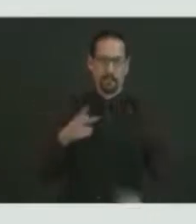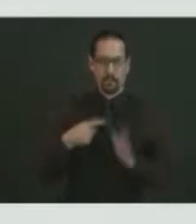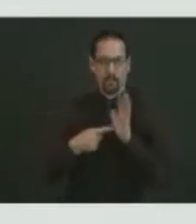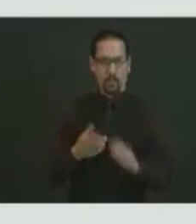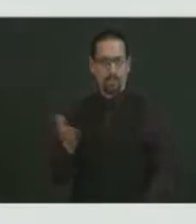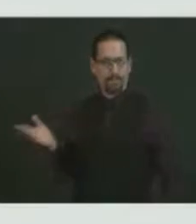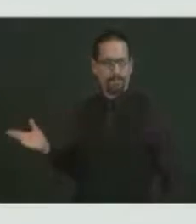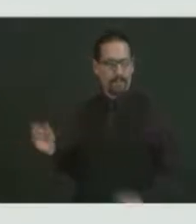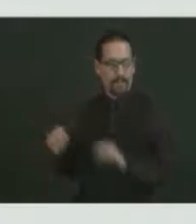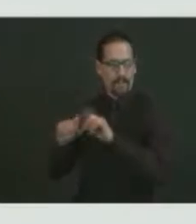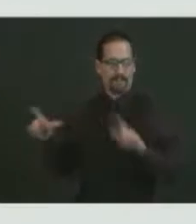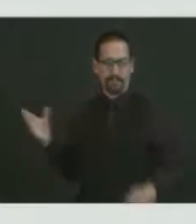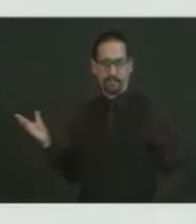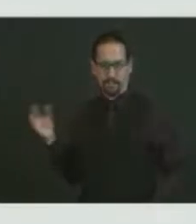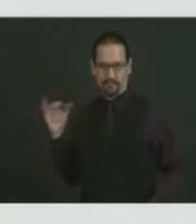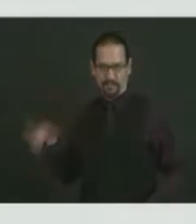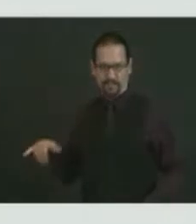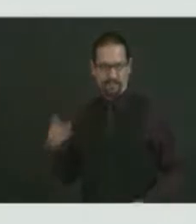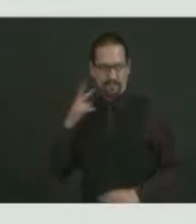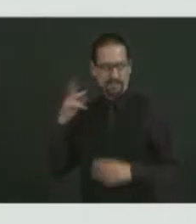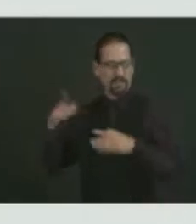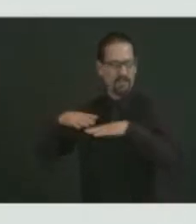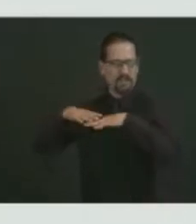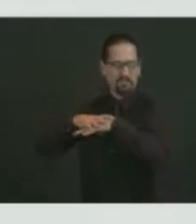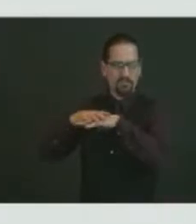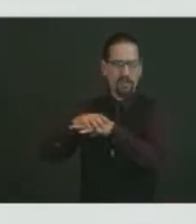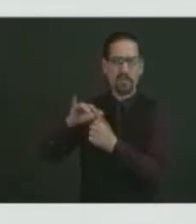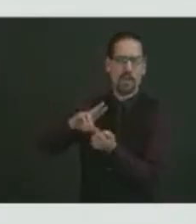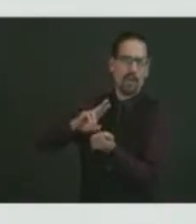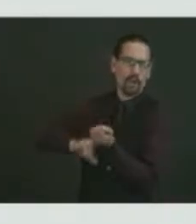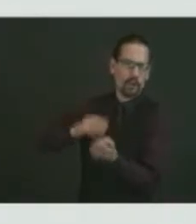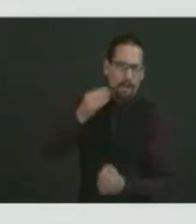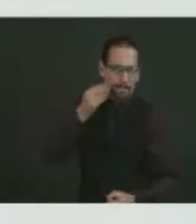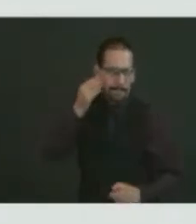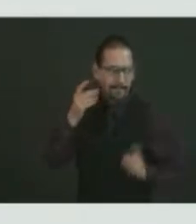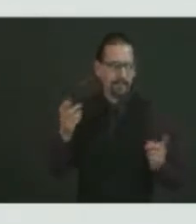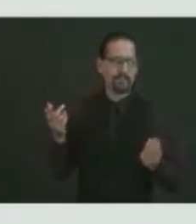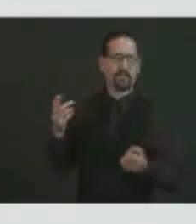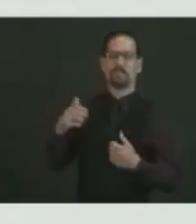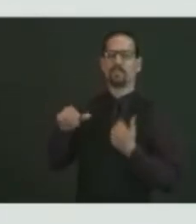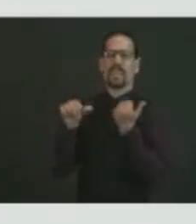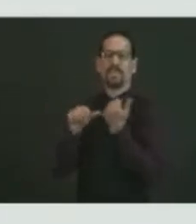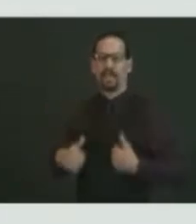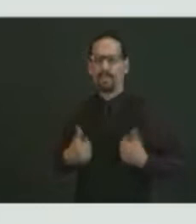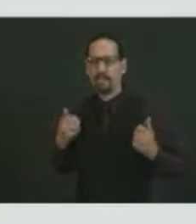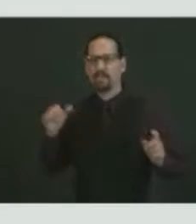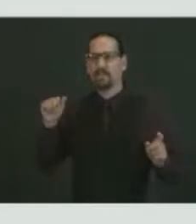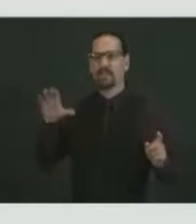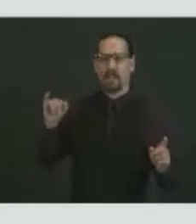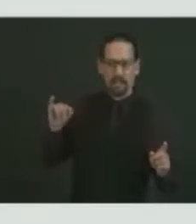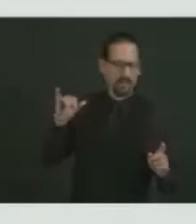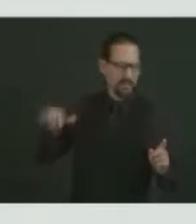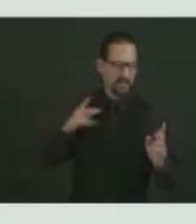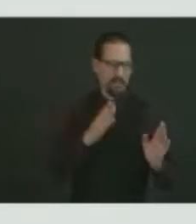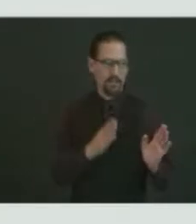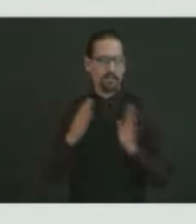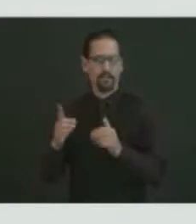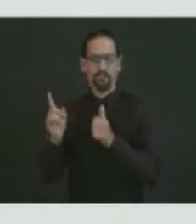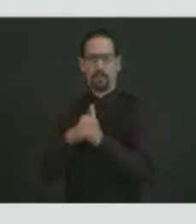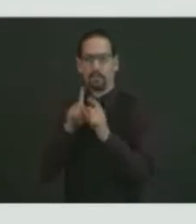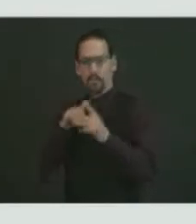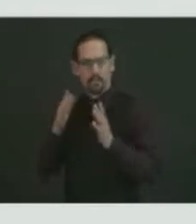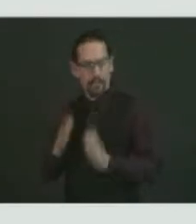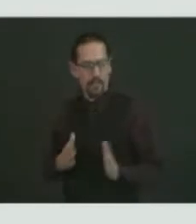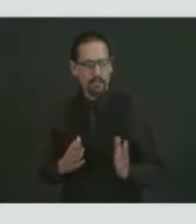the slide which explains what I'm talking about. So you see a slide on your screen in front of you